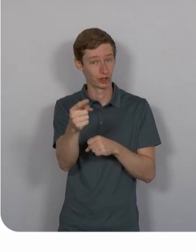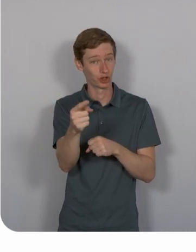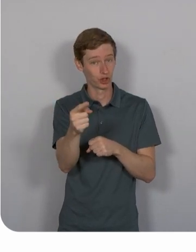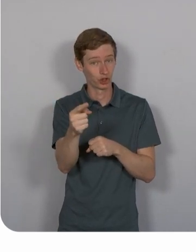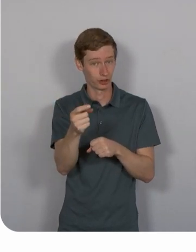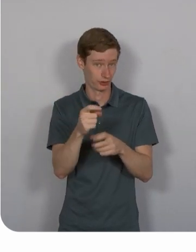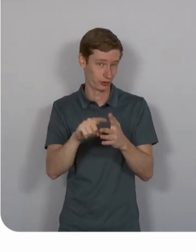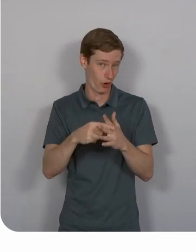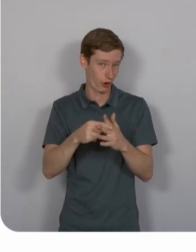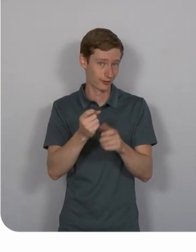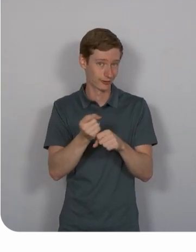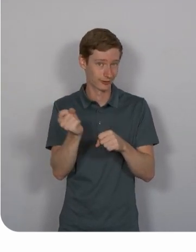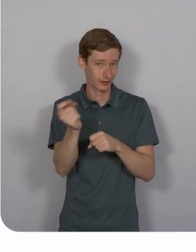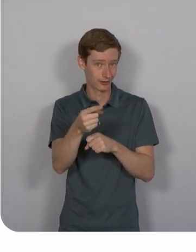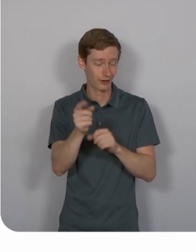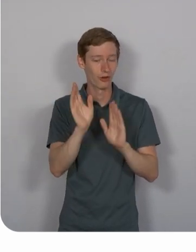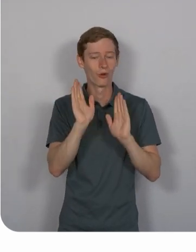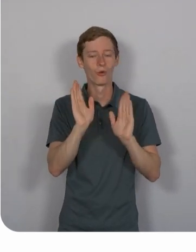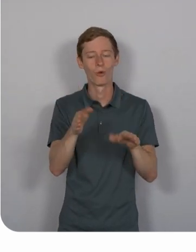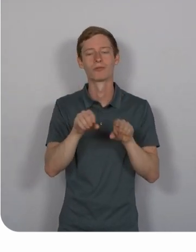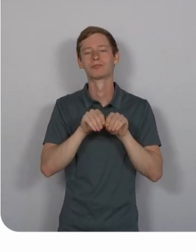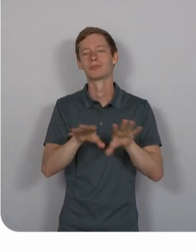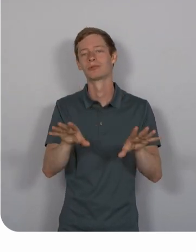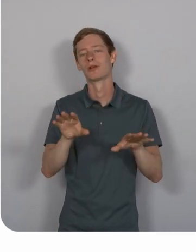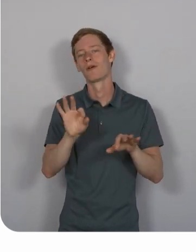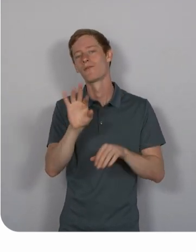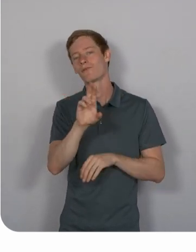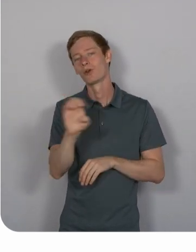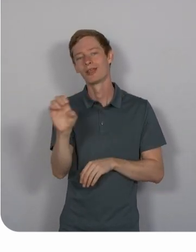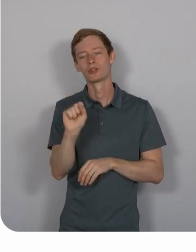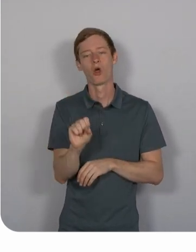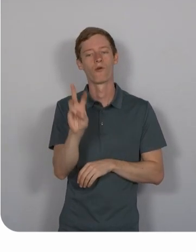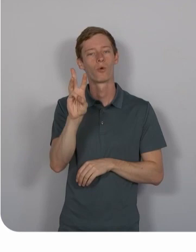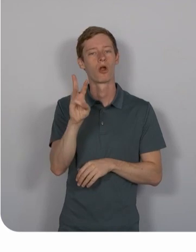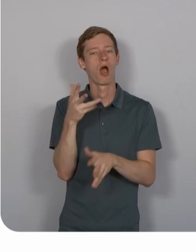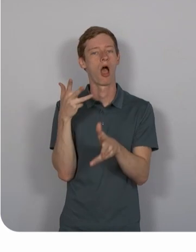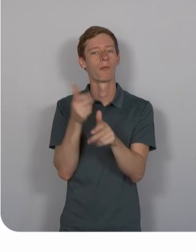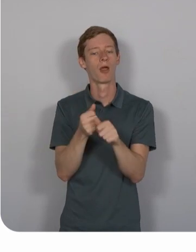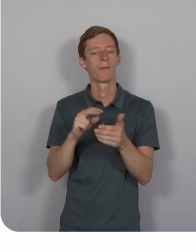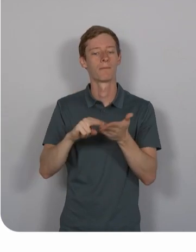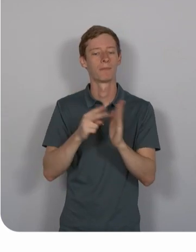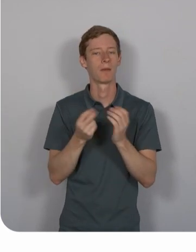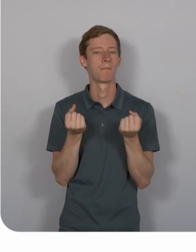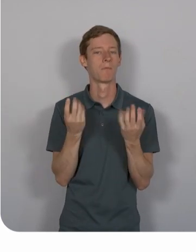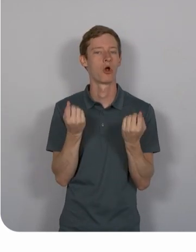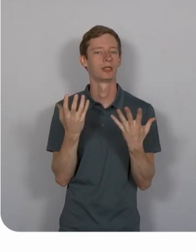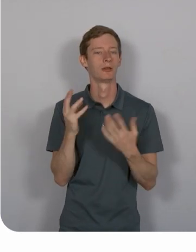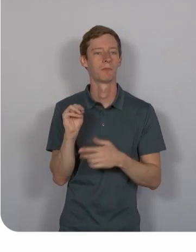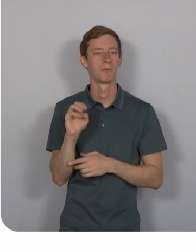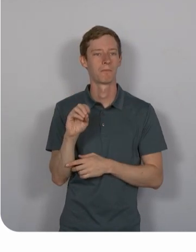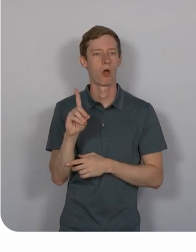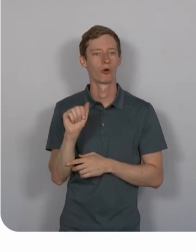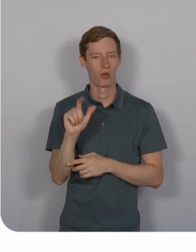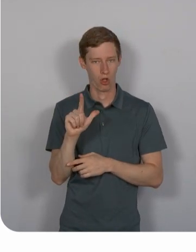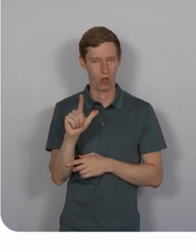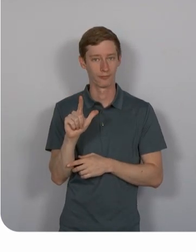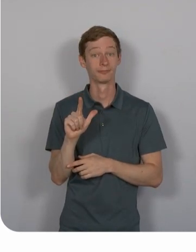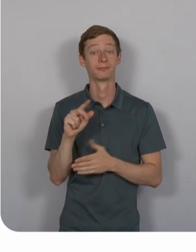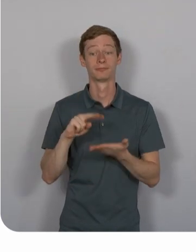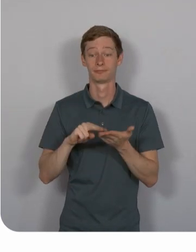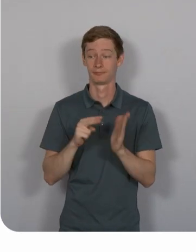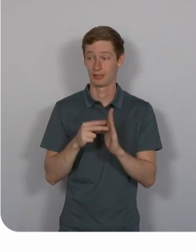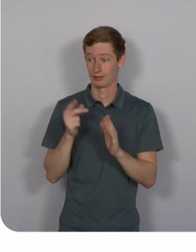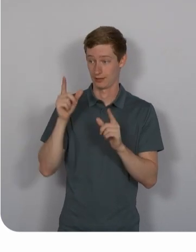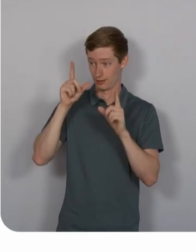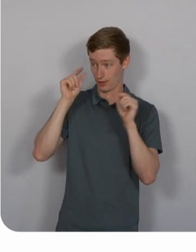Starting next year, we're going to be issuing a free software update to the glasses that makes them multimodal. So the glasses are going to be able to understand what you're looking at